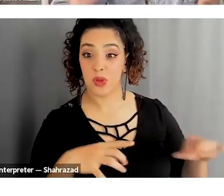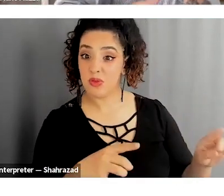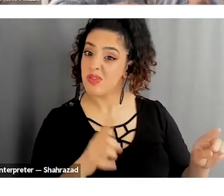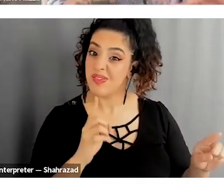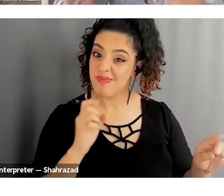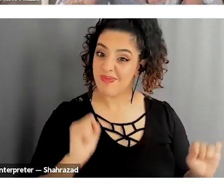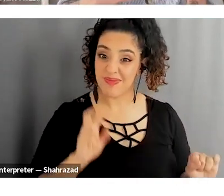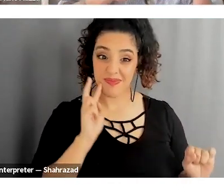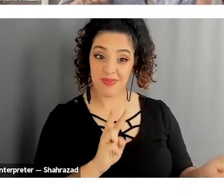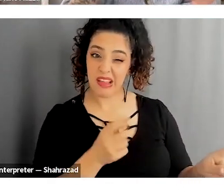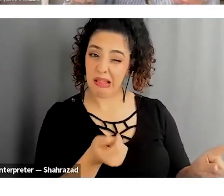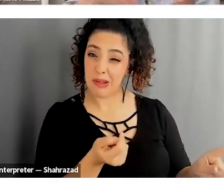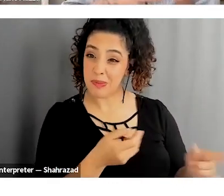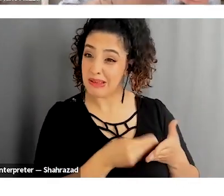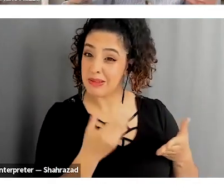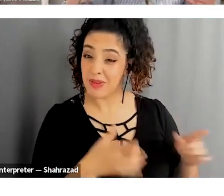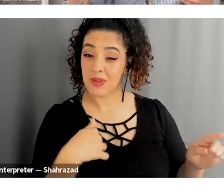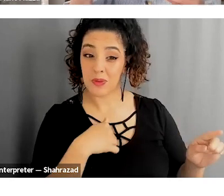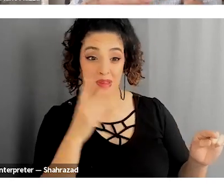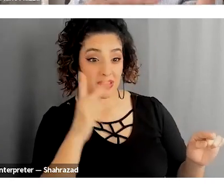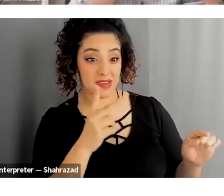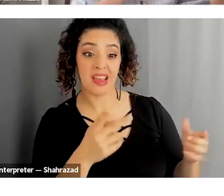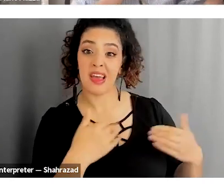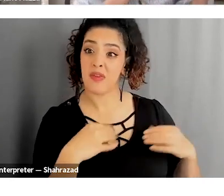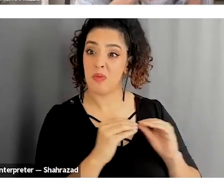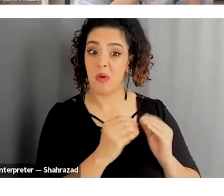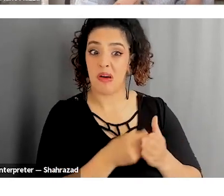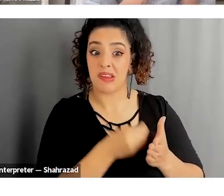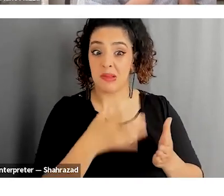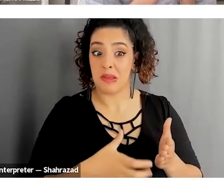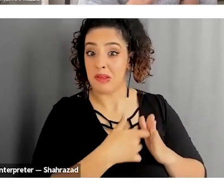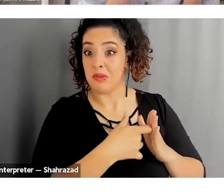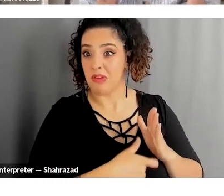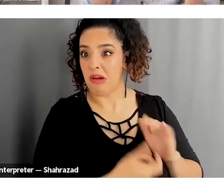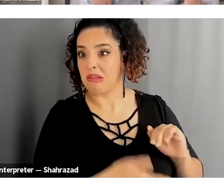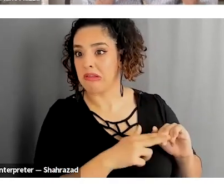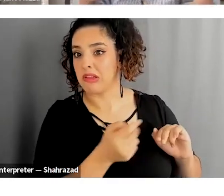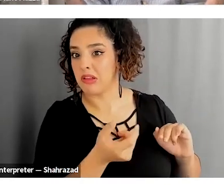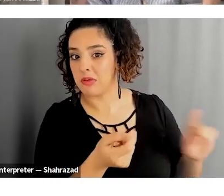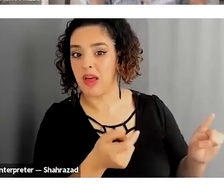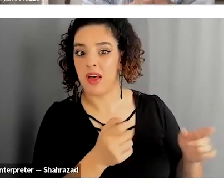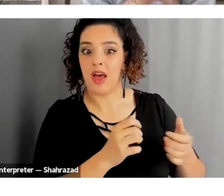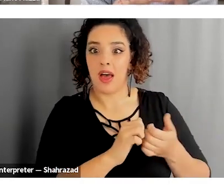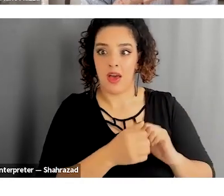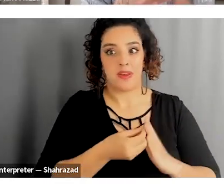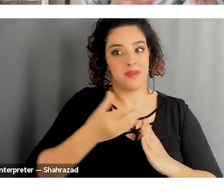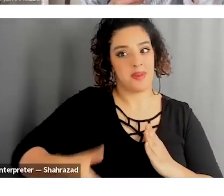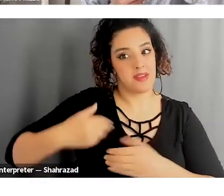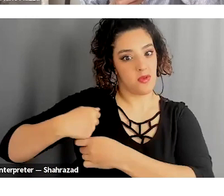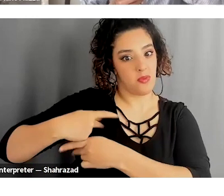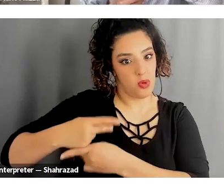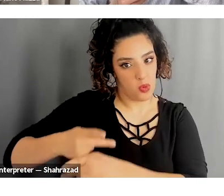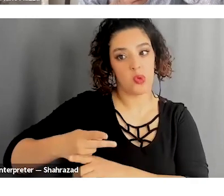right? Like Natural Dyes can kind of command a higher price point because of the way that they, how expensive they are to produce. That is something that I